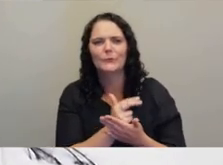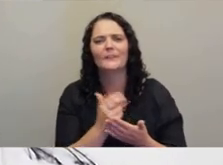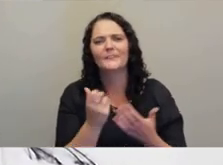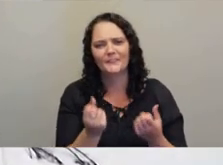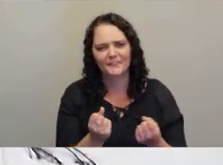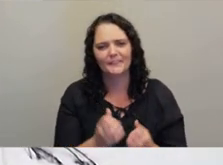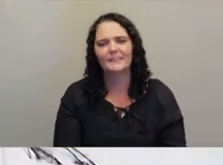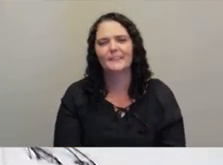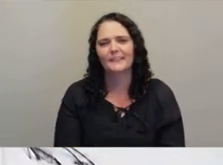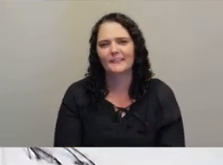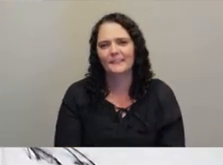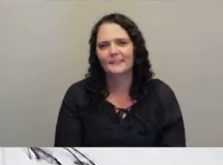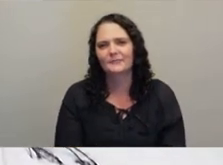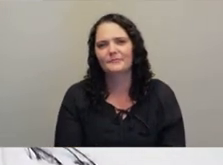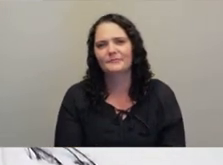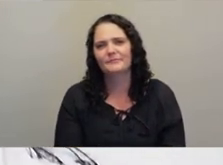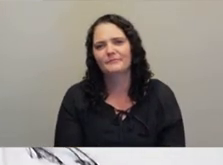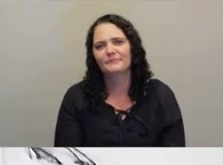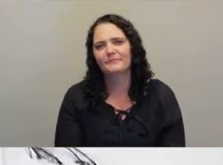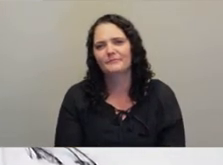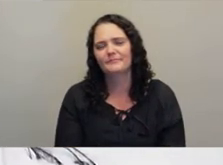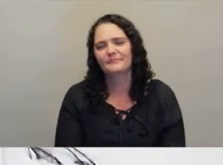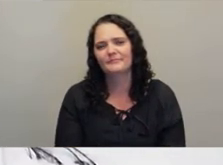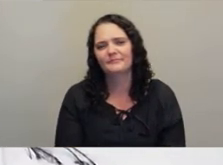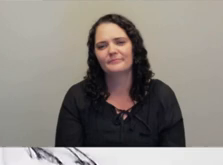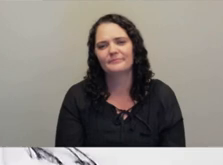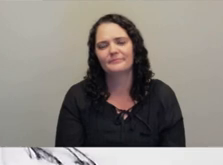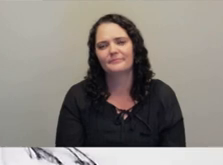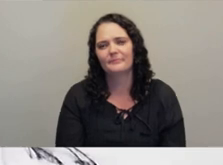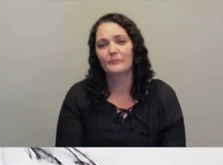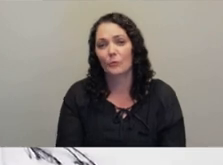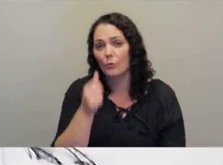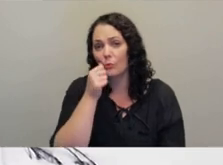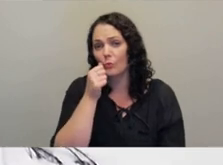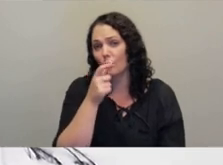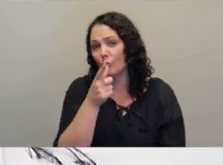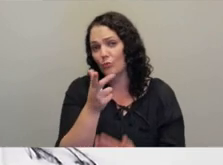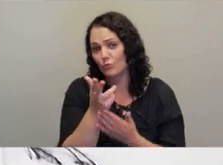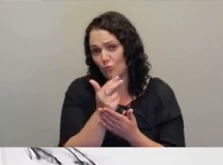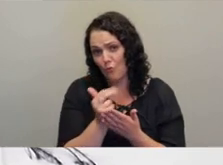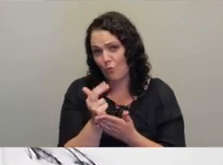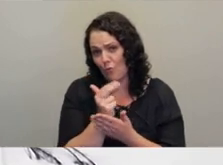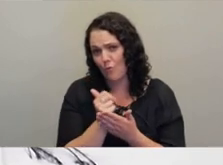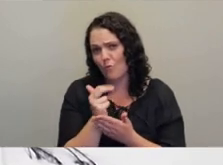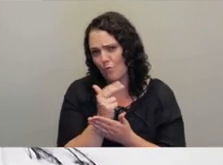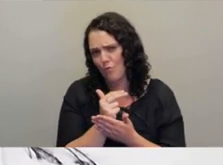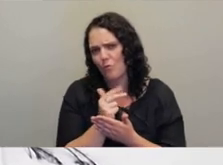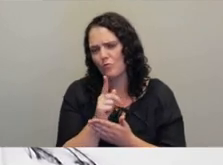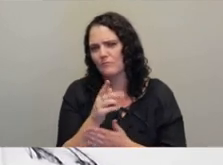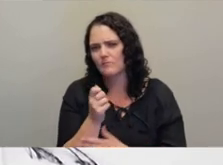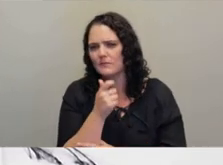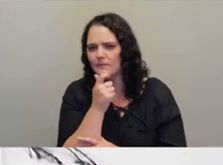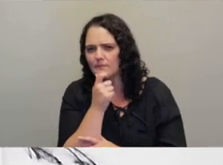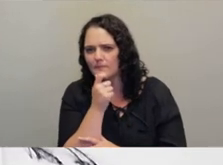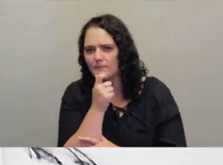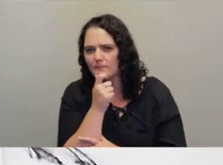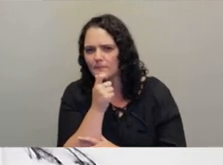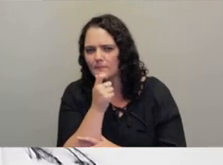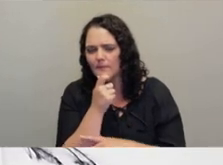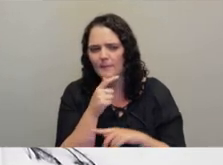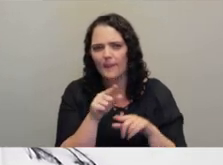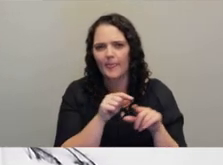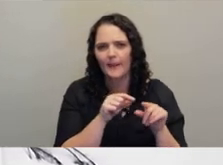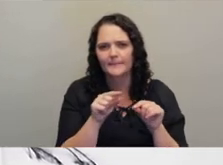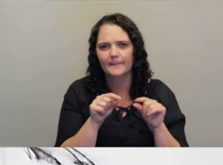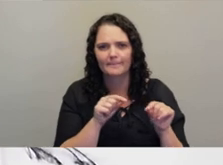There we go. All right. I always say with drawing, you know, part of it is being selective. Being selective, I